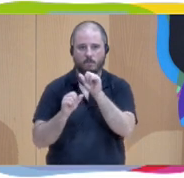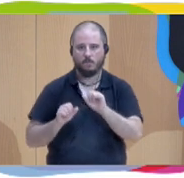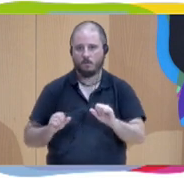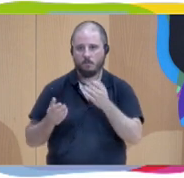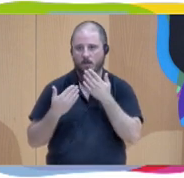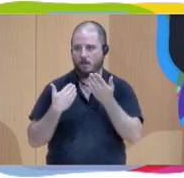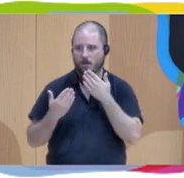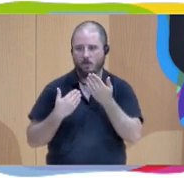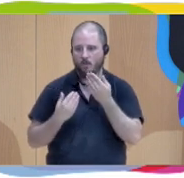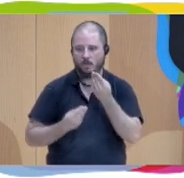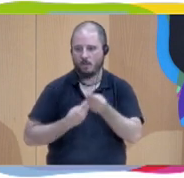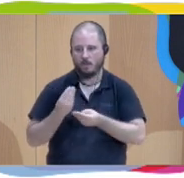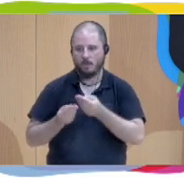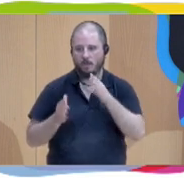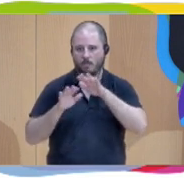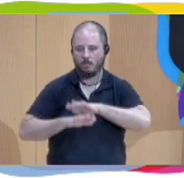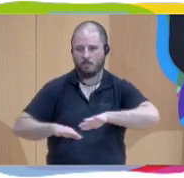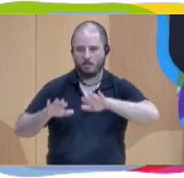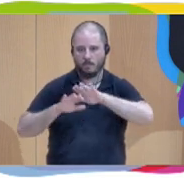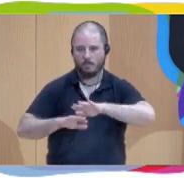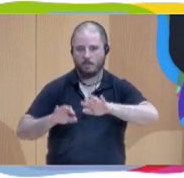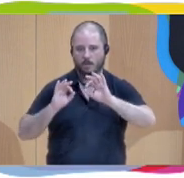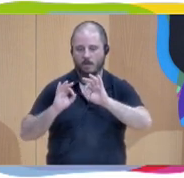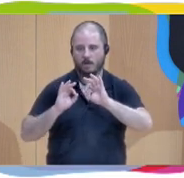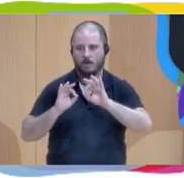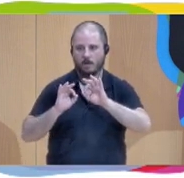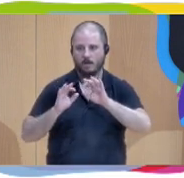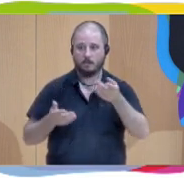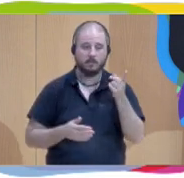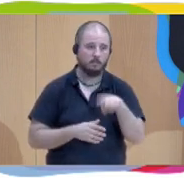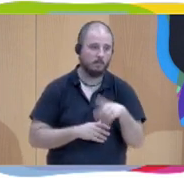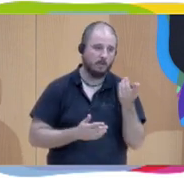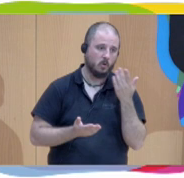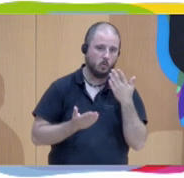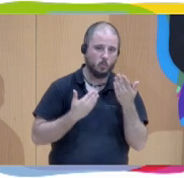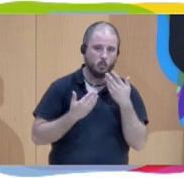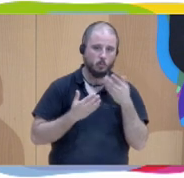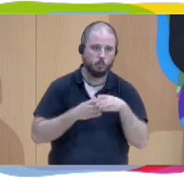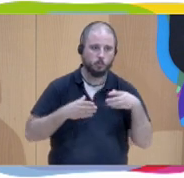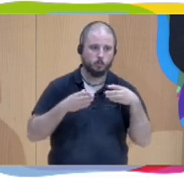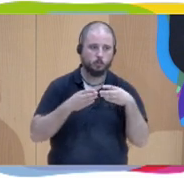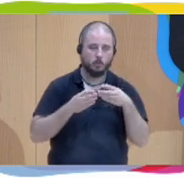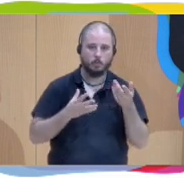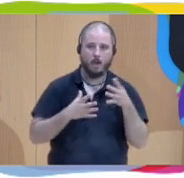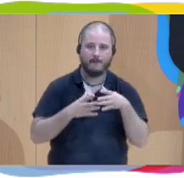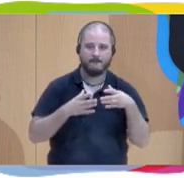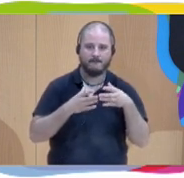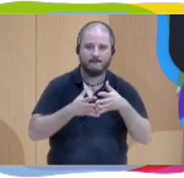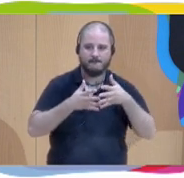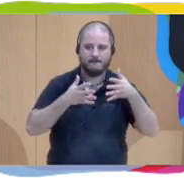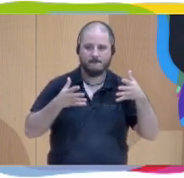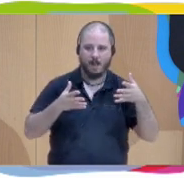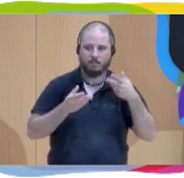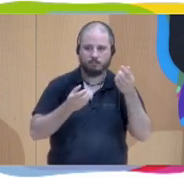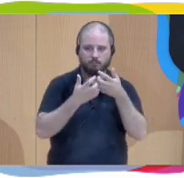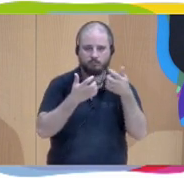Also the large group sizes, especially in group A and B, they caused some problems, especially concerning the venue.